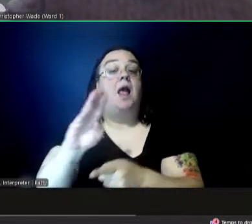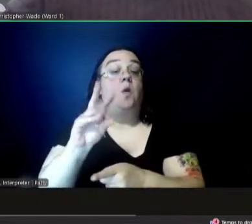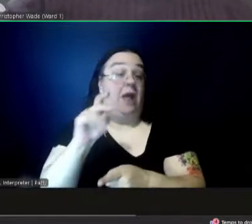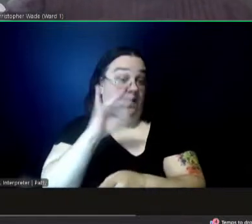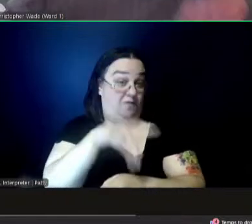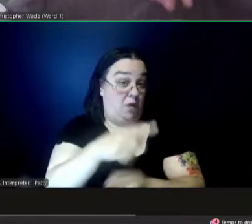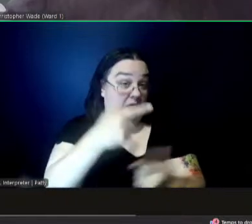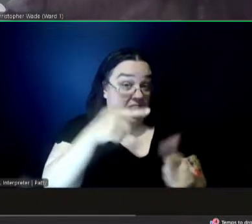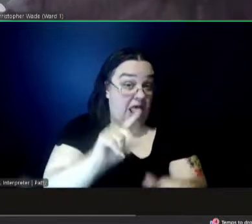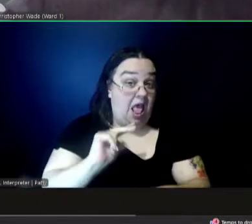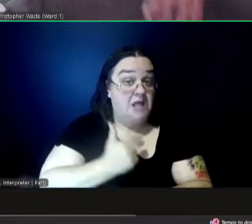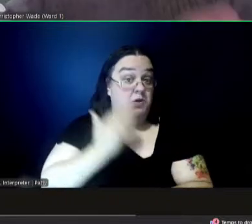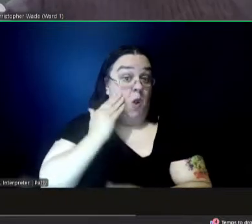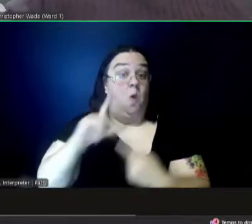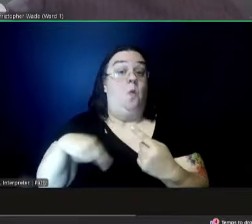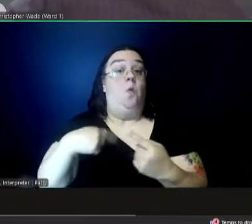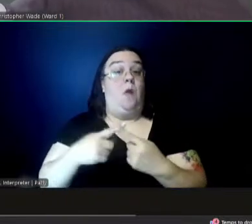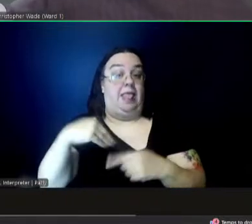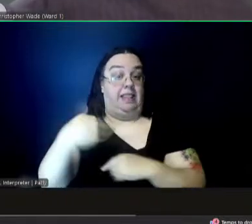appreciated.